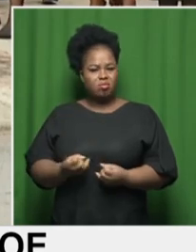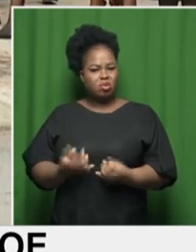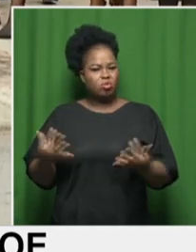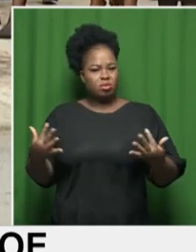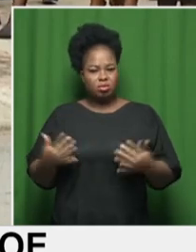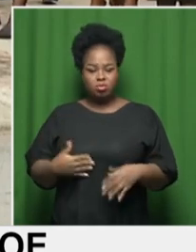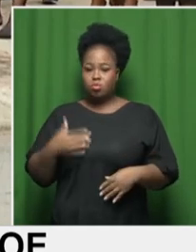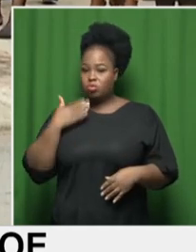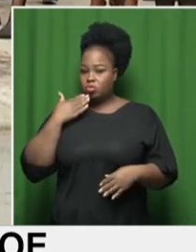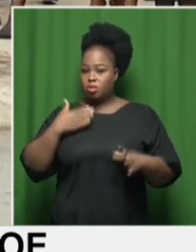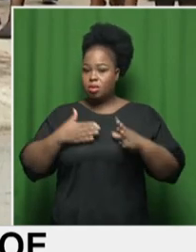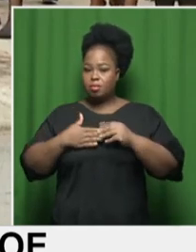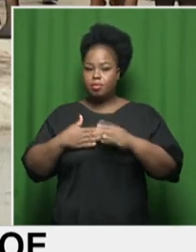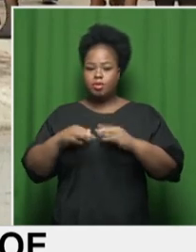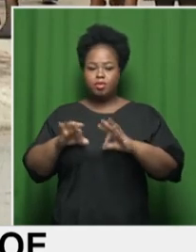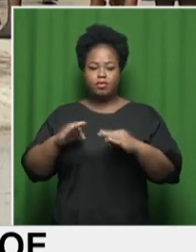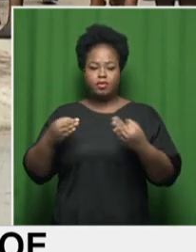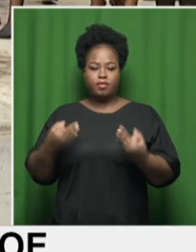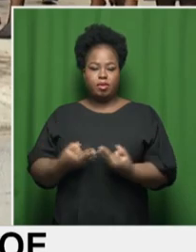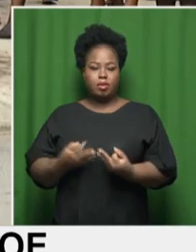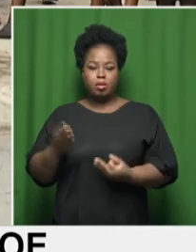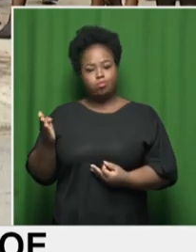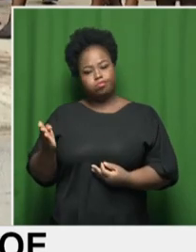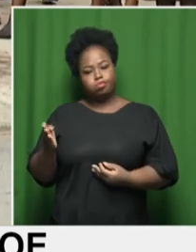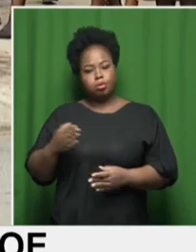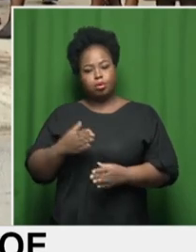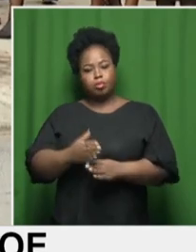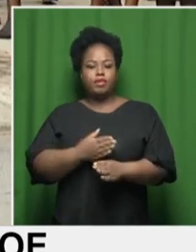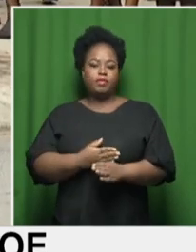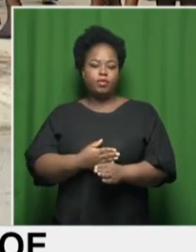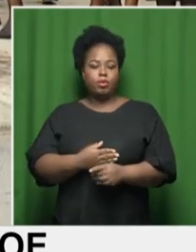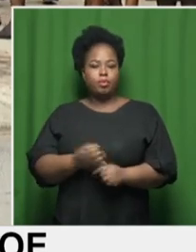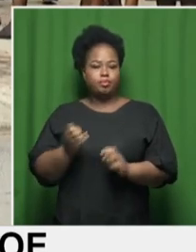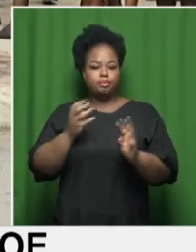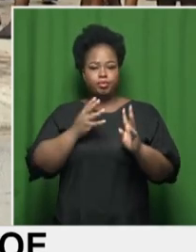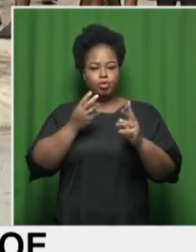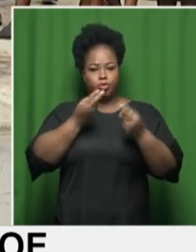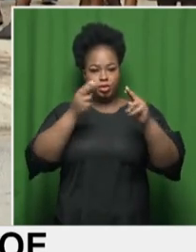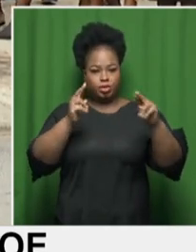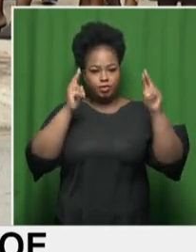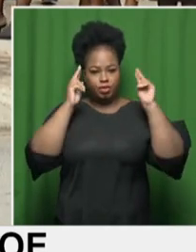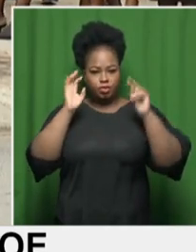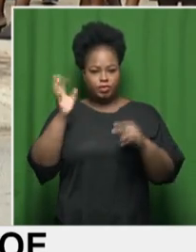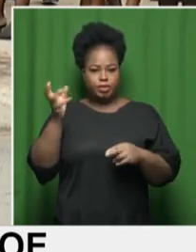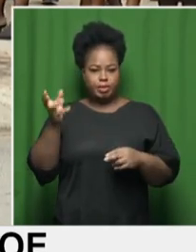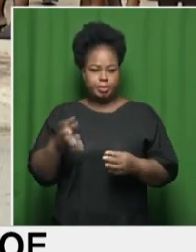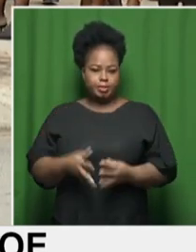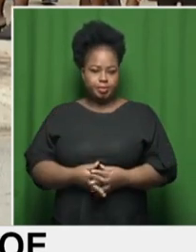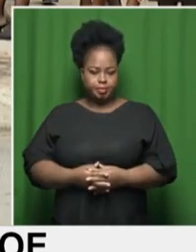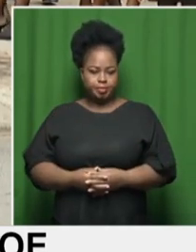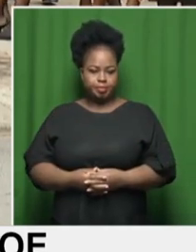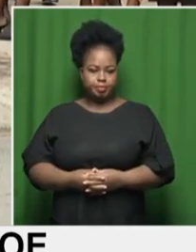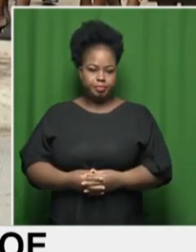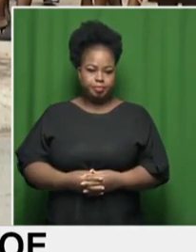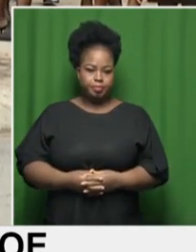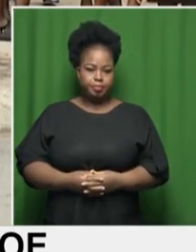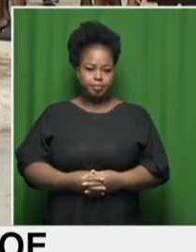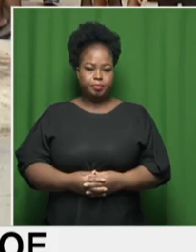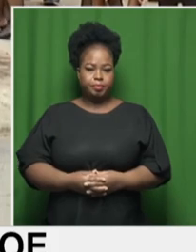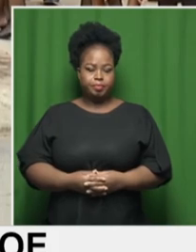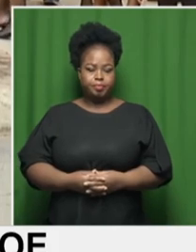members of the family just before we head to the University of the Free State.